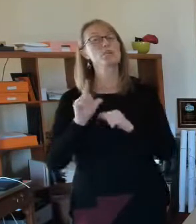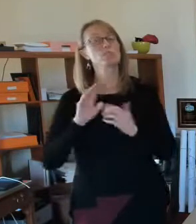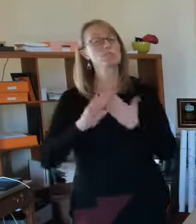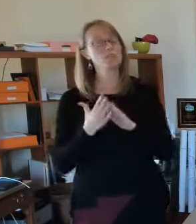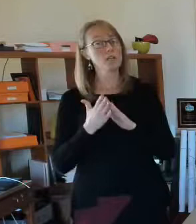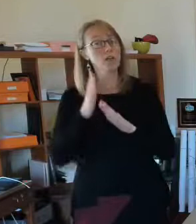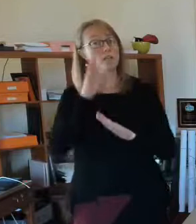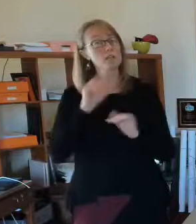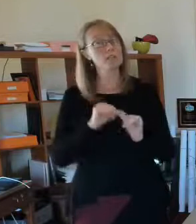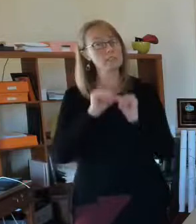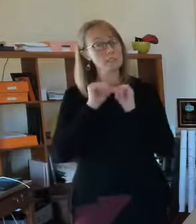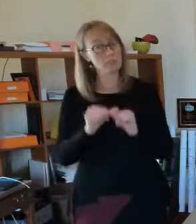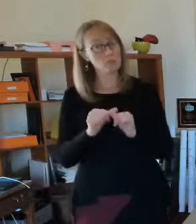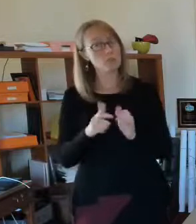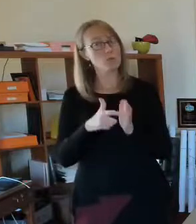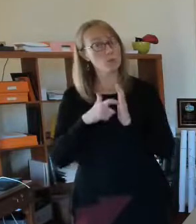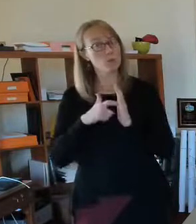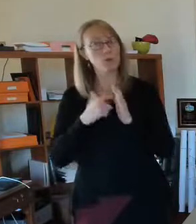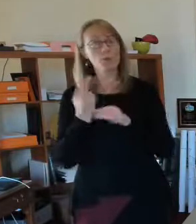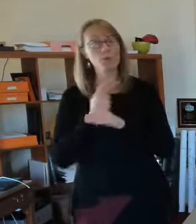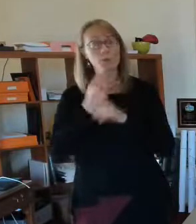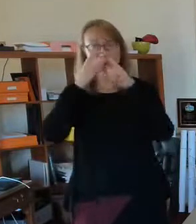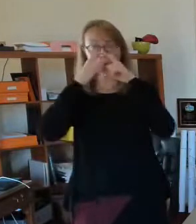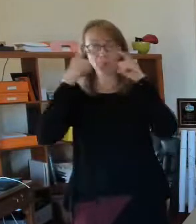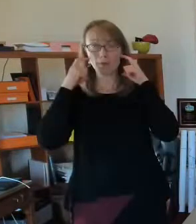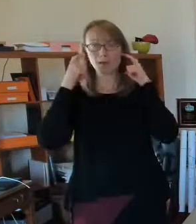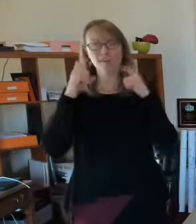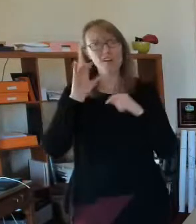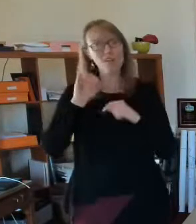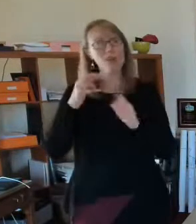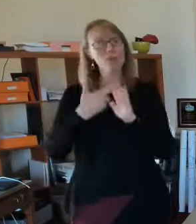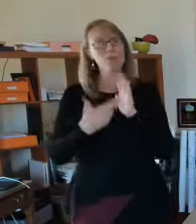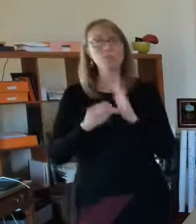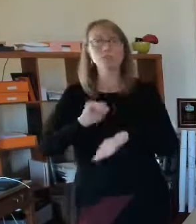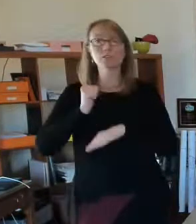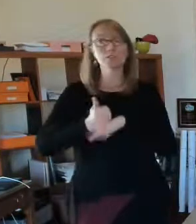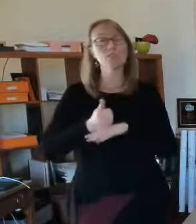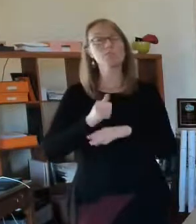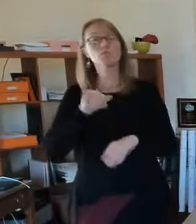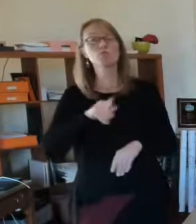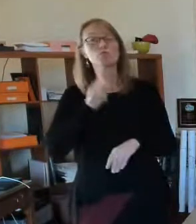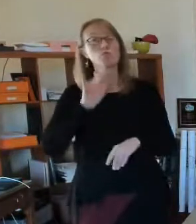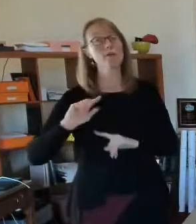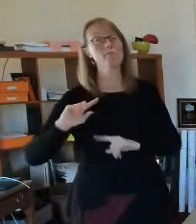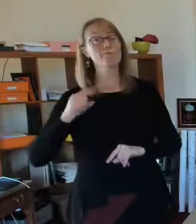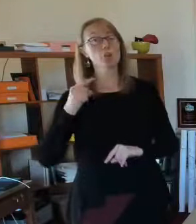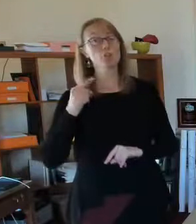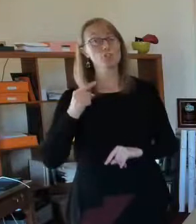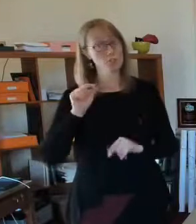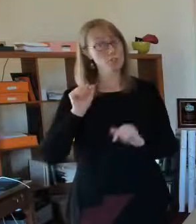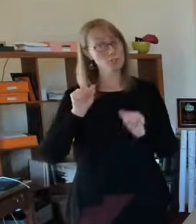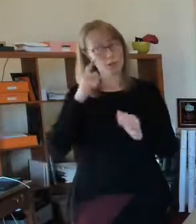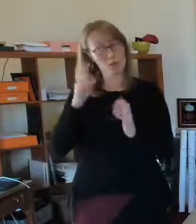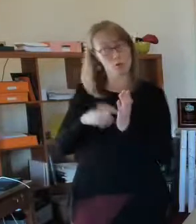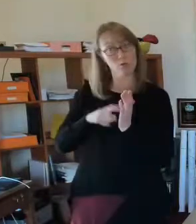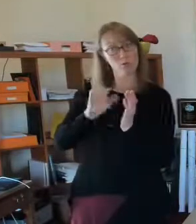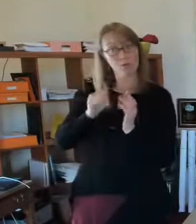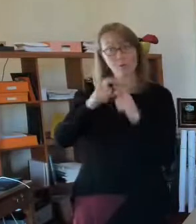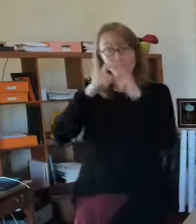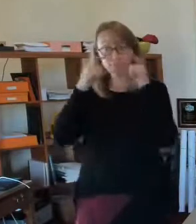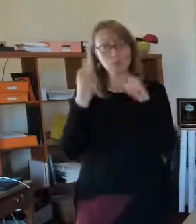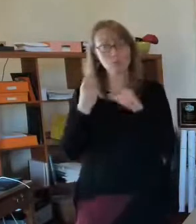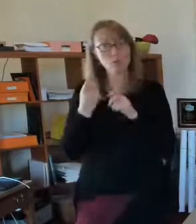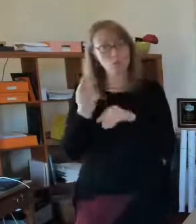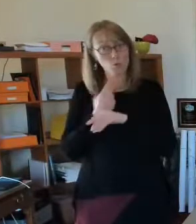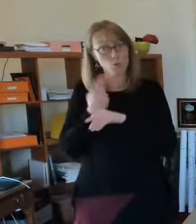since about the 1st of July, and it has helped. You can tell that by looking at our numbers. You can tell it even by looking at